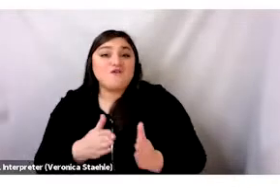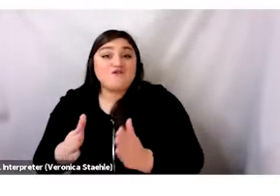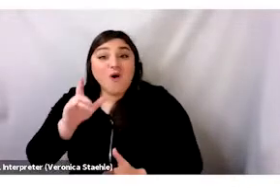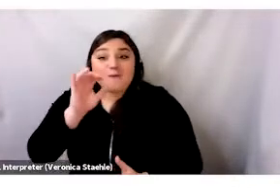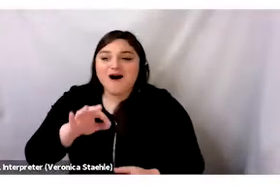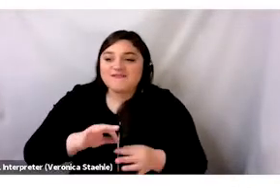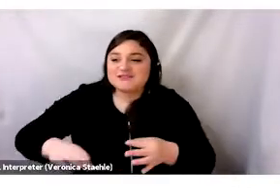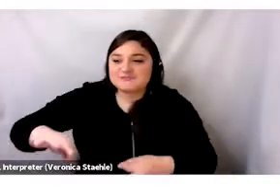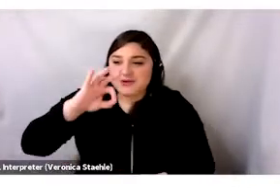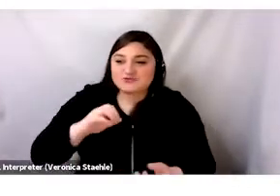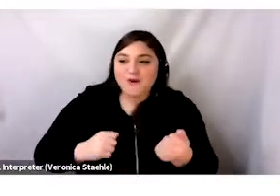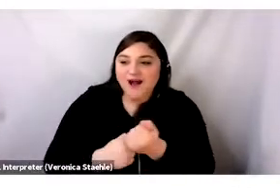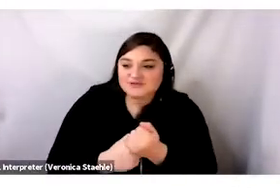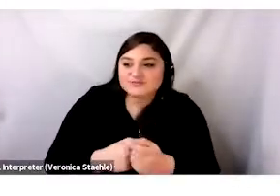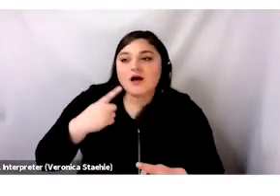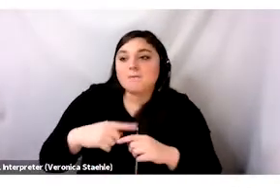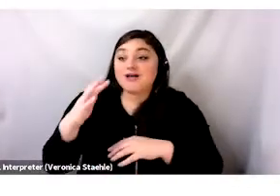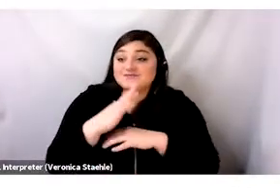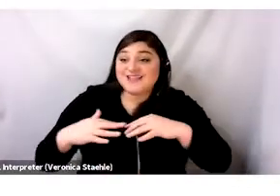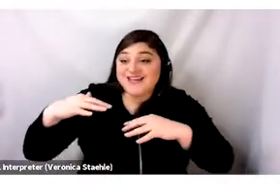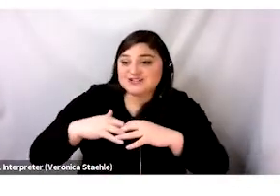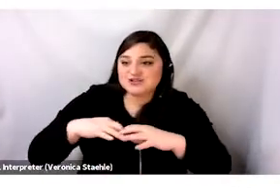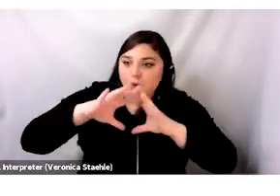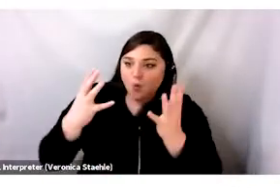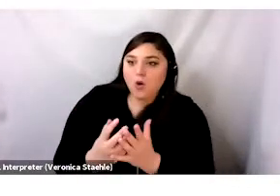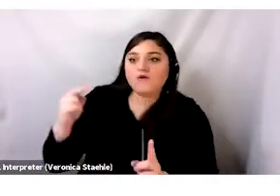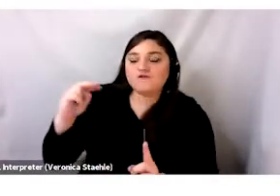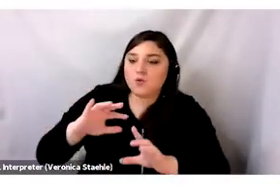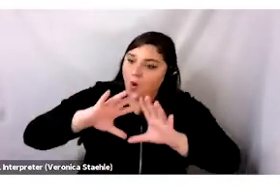and indigenous worldviews all over the world.